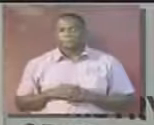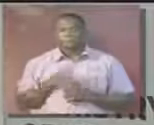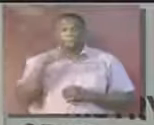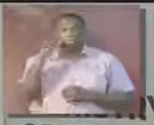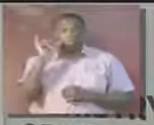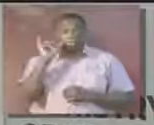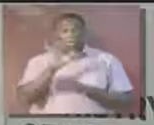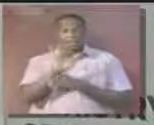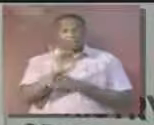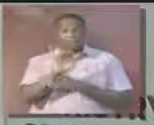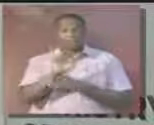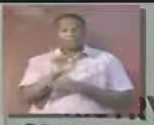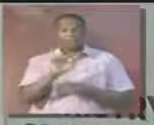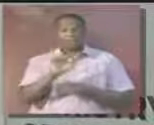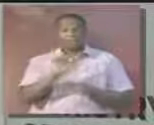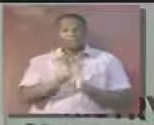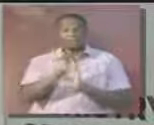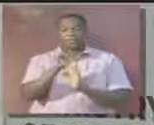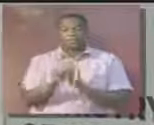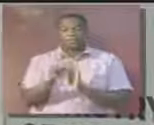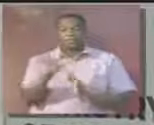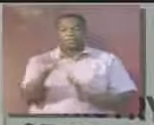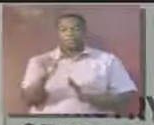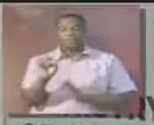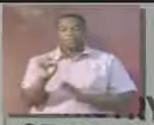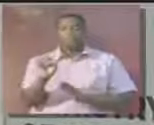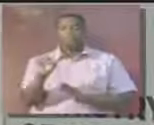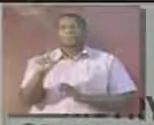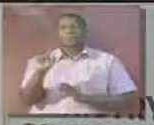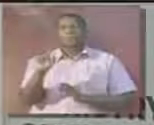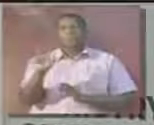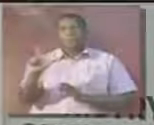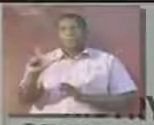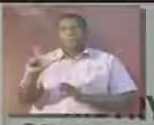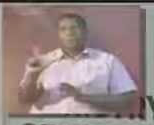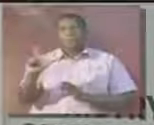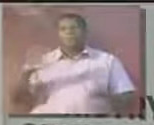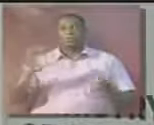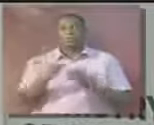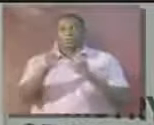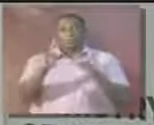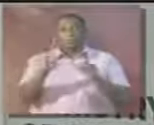April, 2021, total persons tested so far,